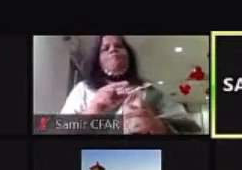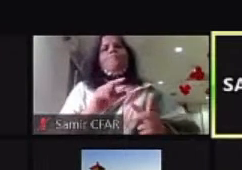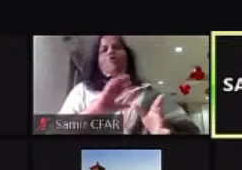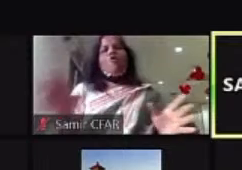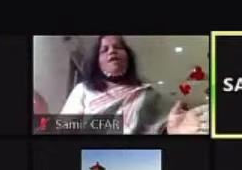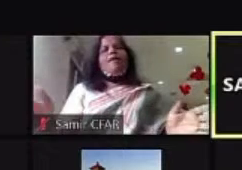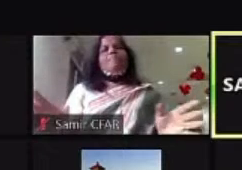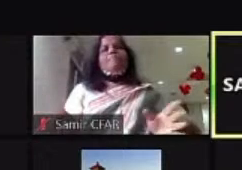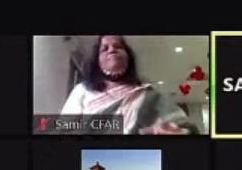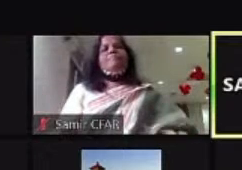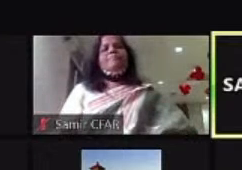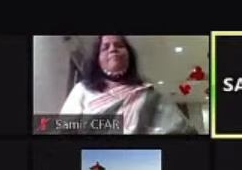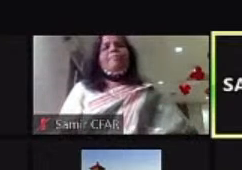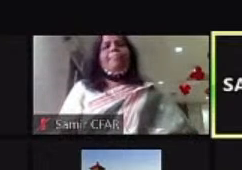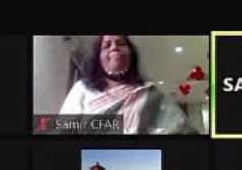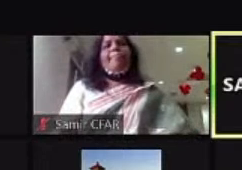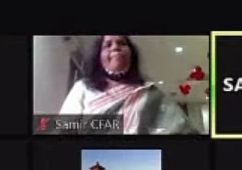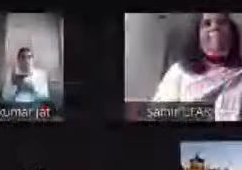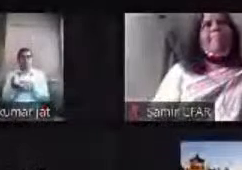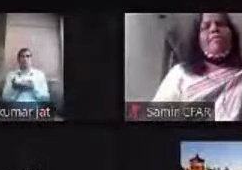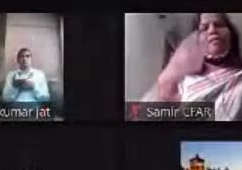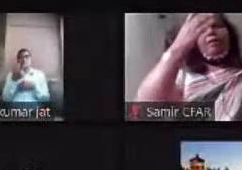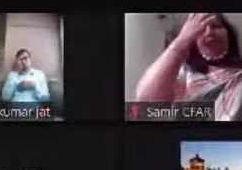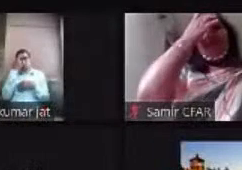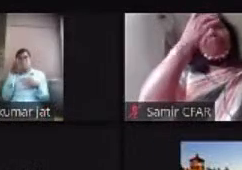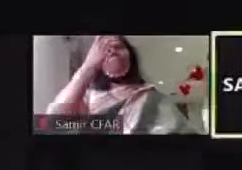today's the context of today's program.